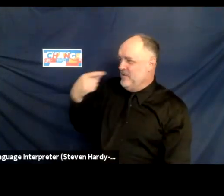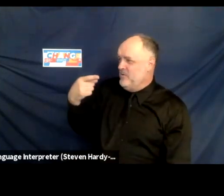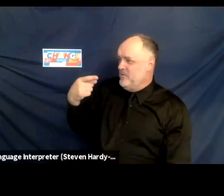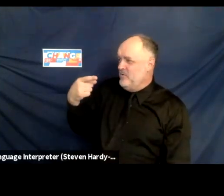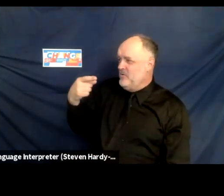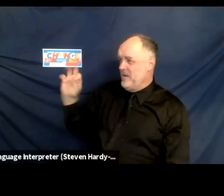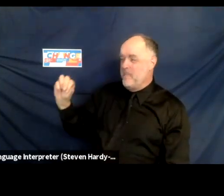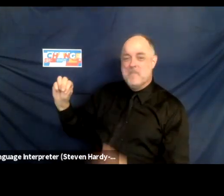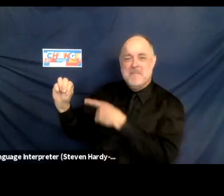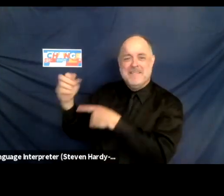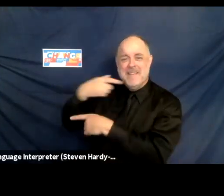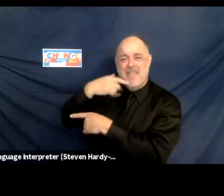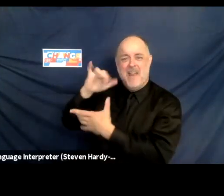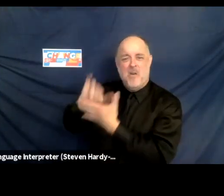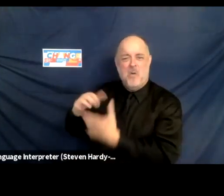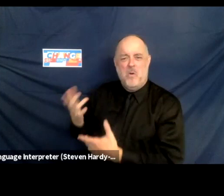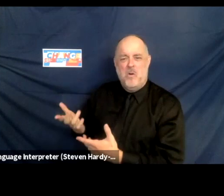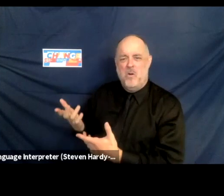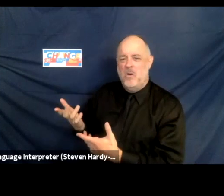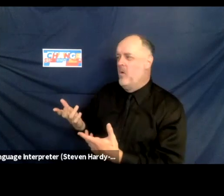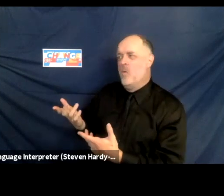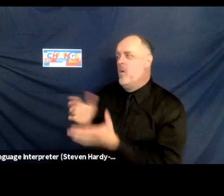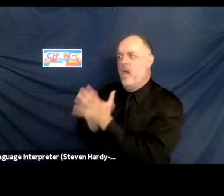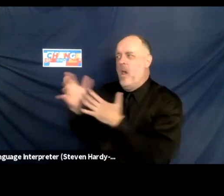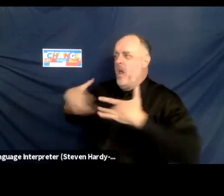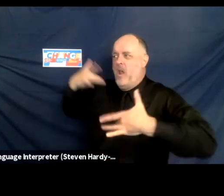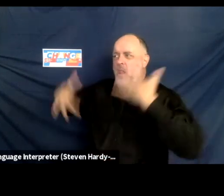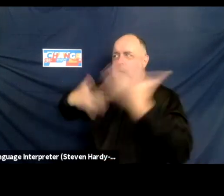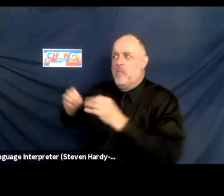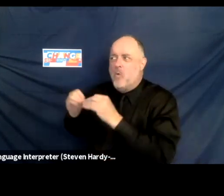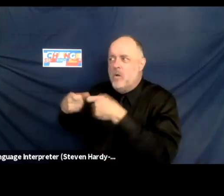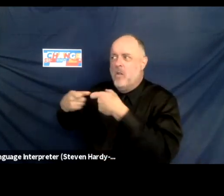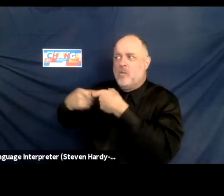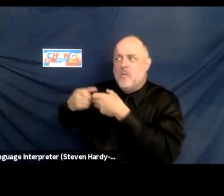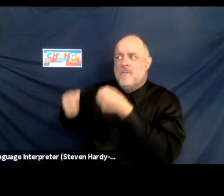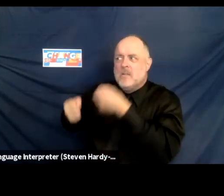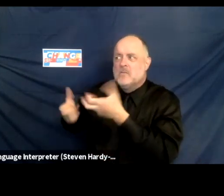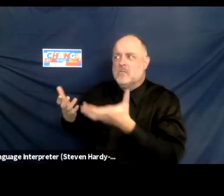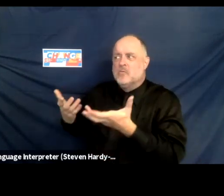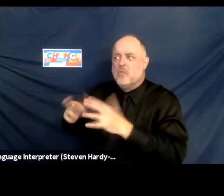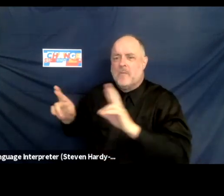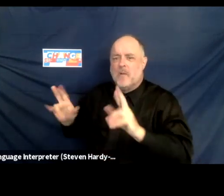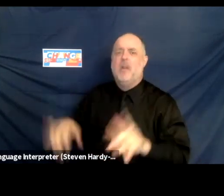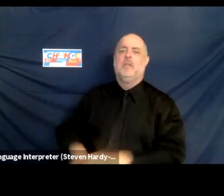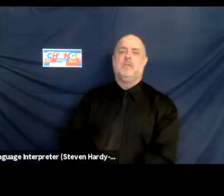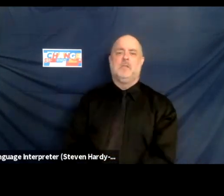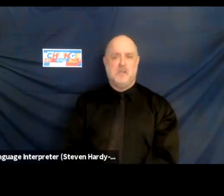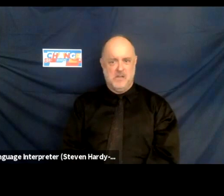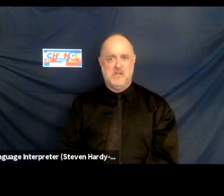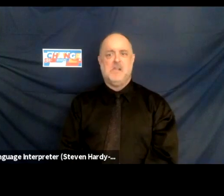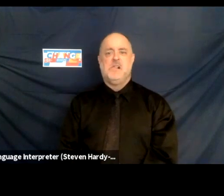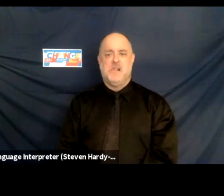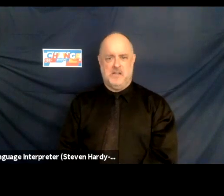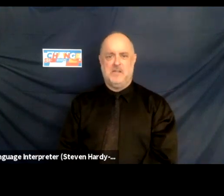into electric. We're going to do all kinds of electric vehicles. Not build any more gas and diesel powered vehicles starting in 2035. She